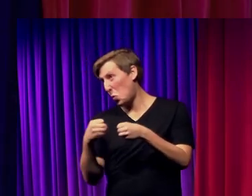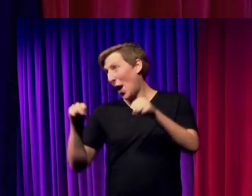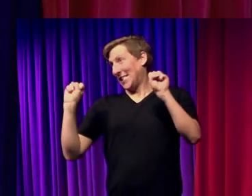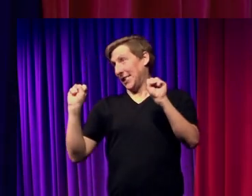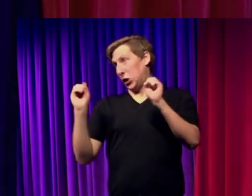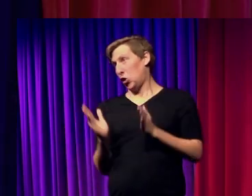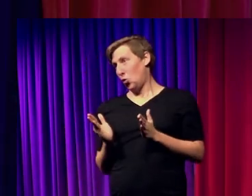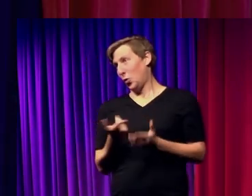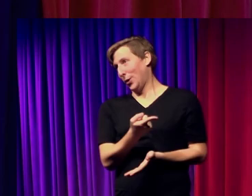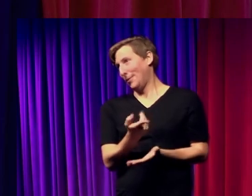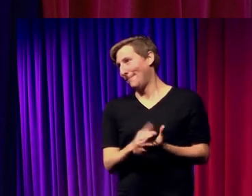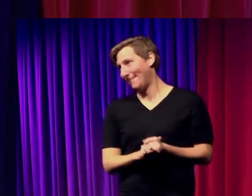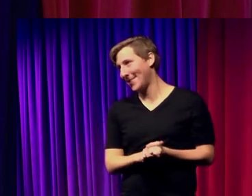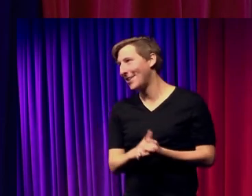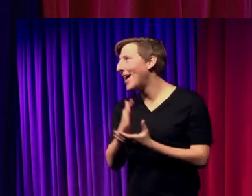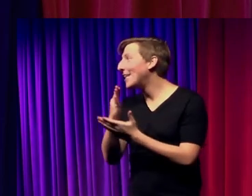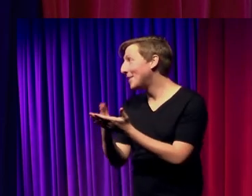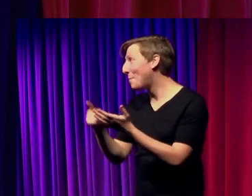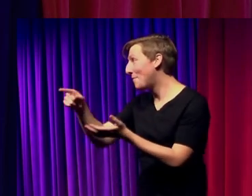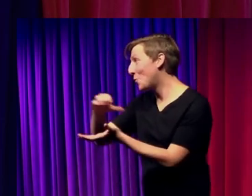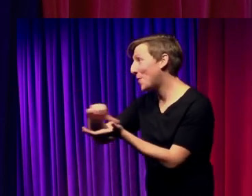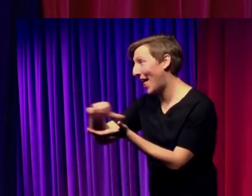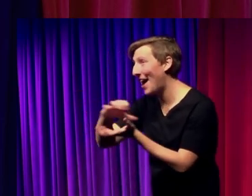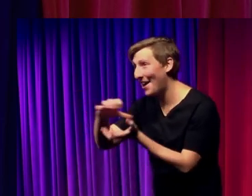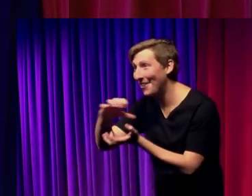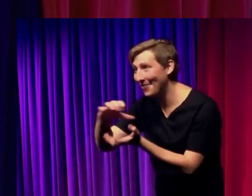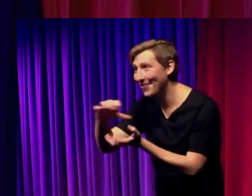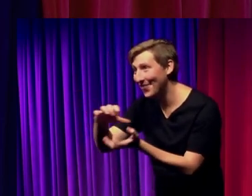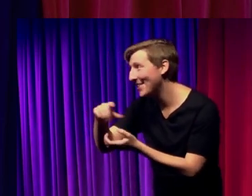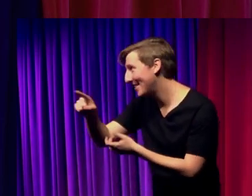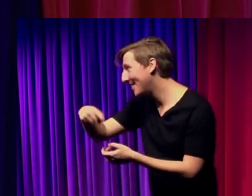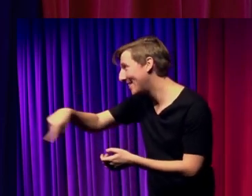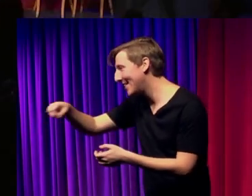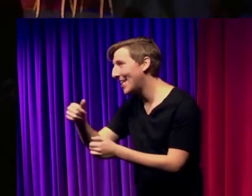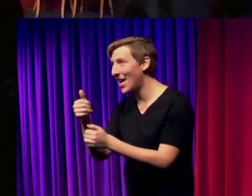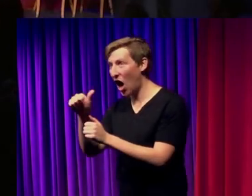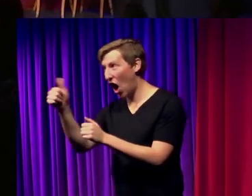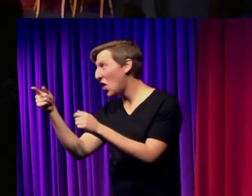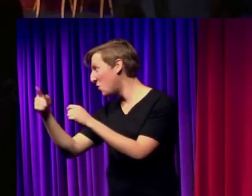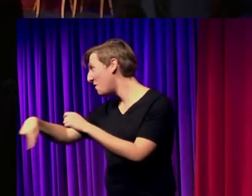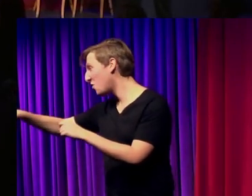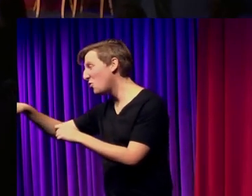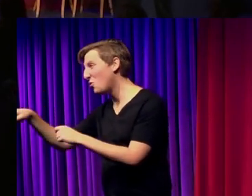Yeah, some of you laughed. Some of you are definitely rescue.